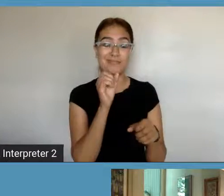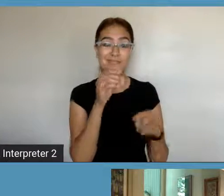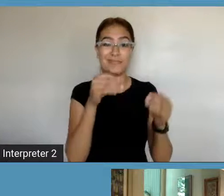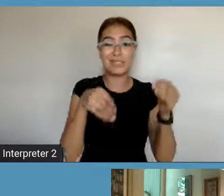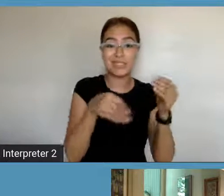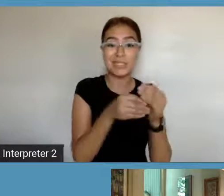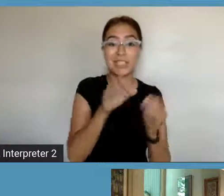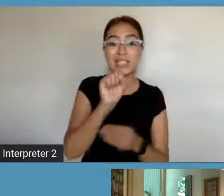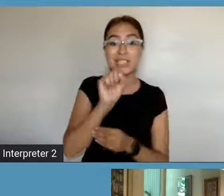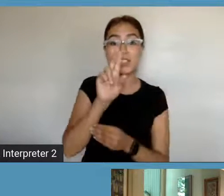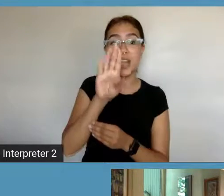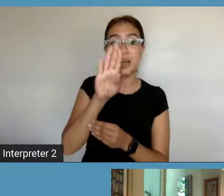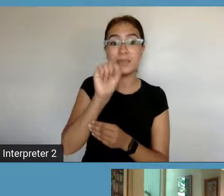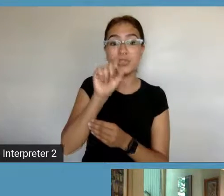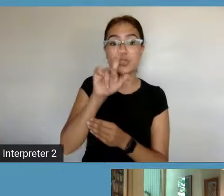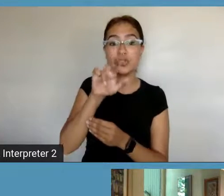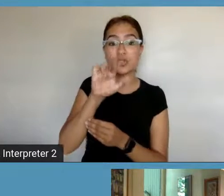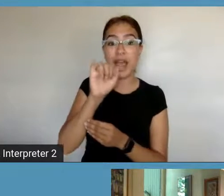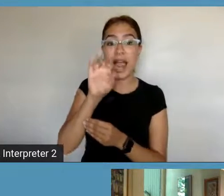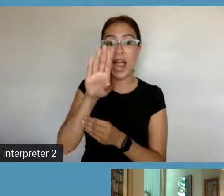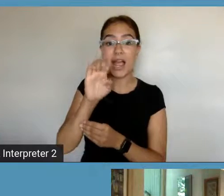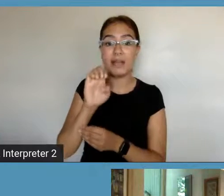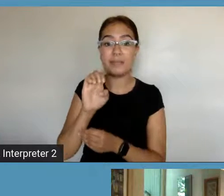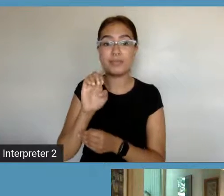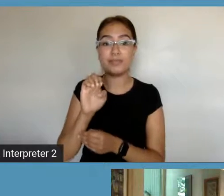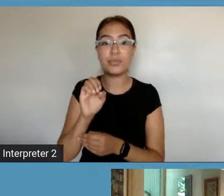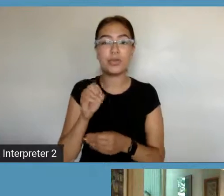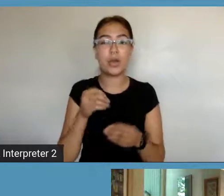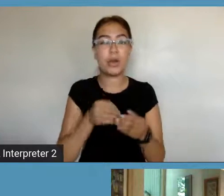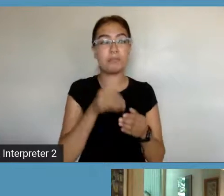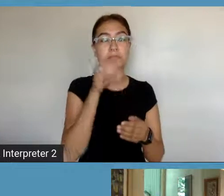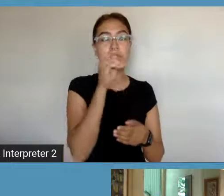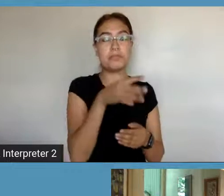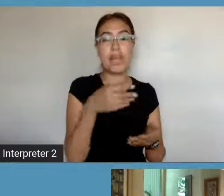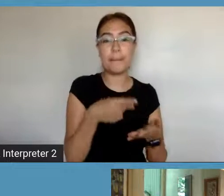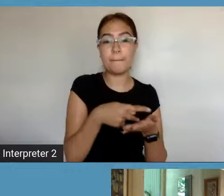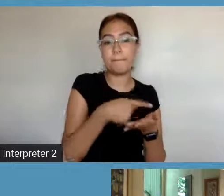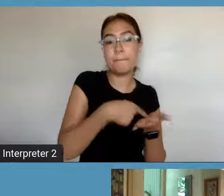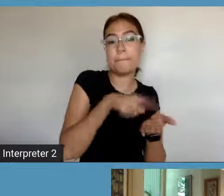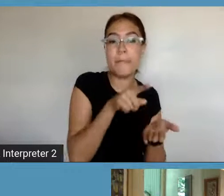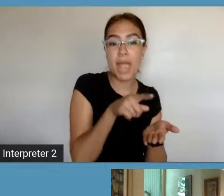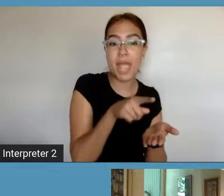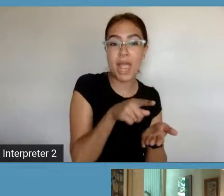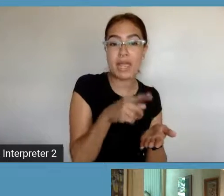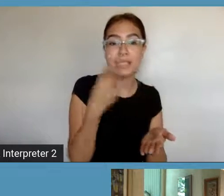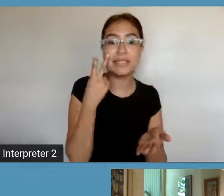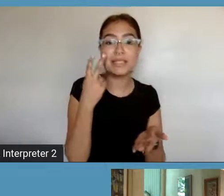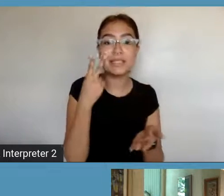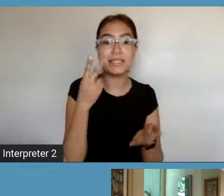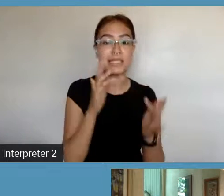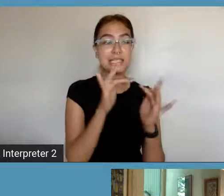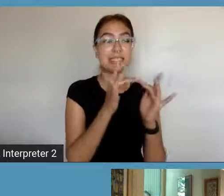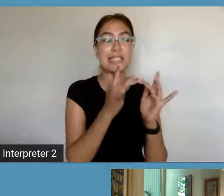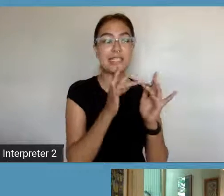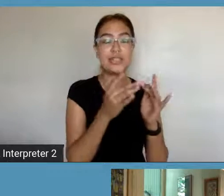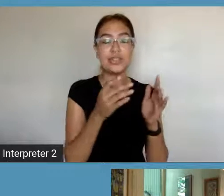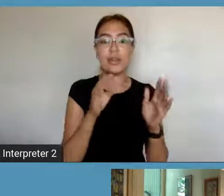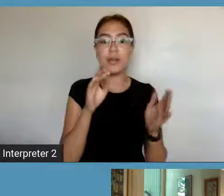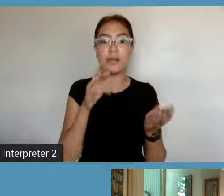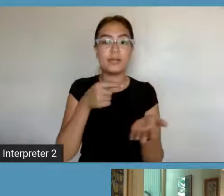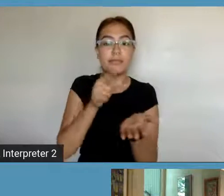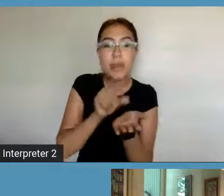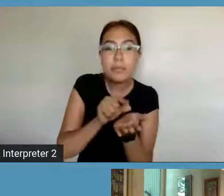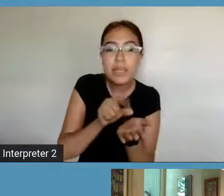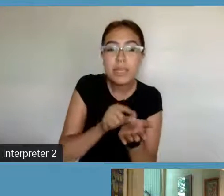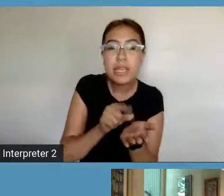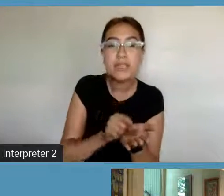to digital content, that you can produce digital magazines and digital publications, that you can produce eBooks that are